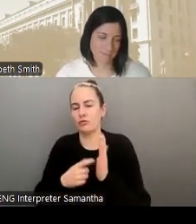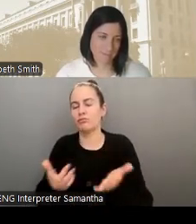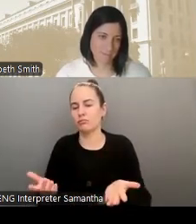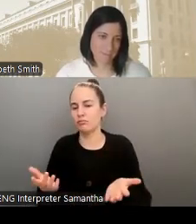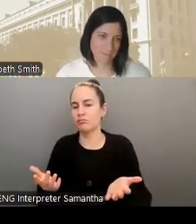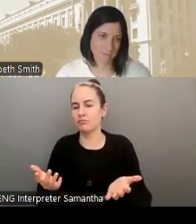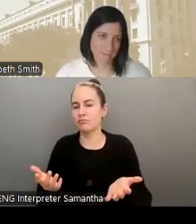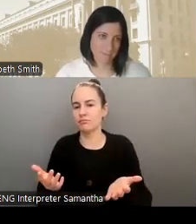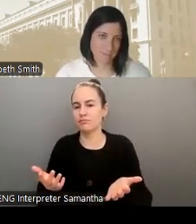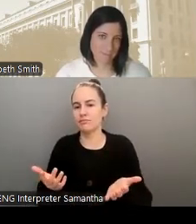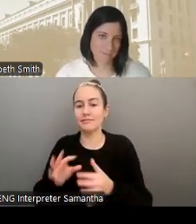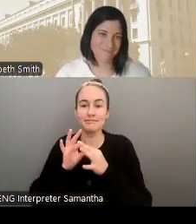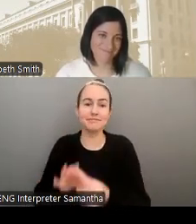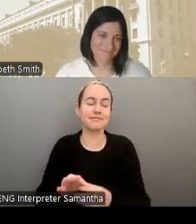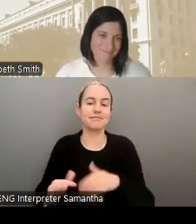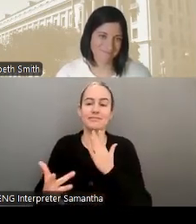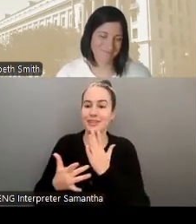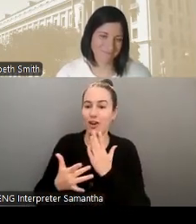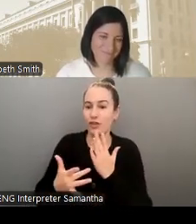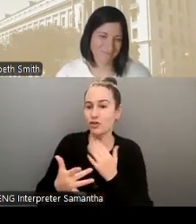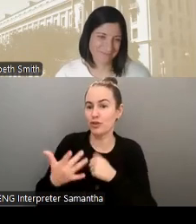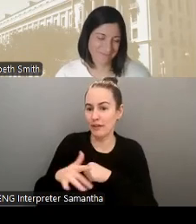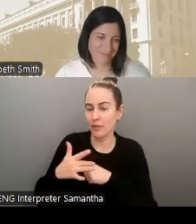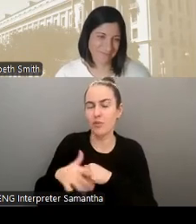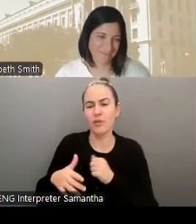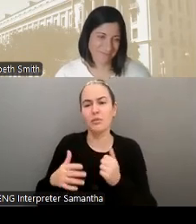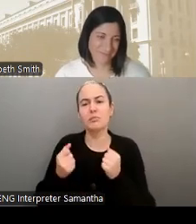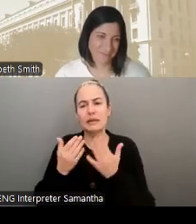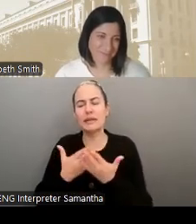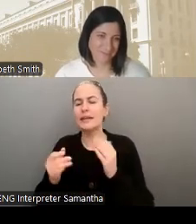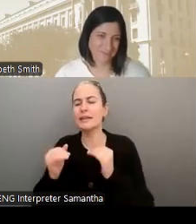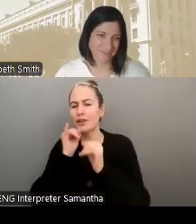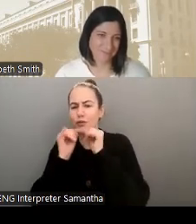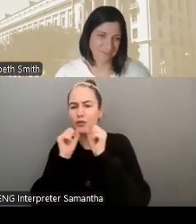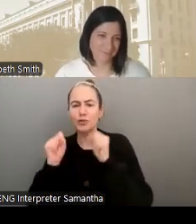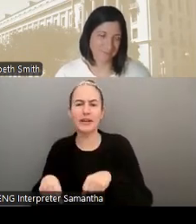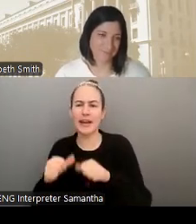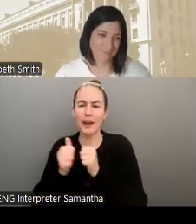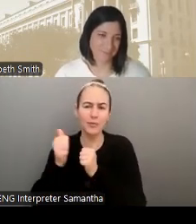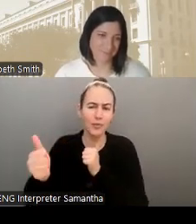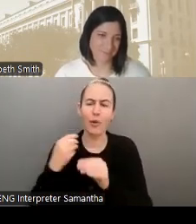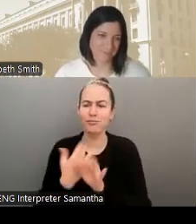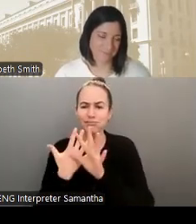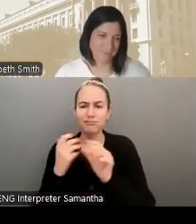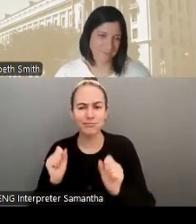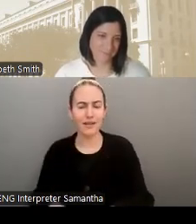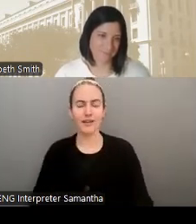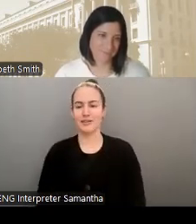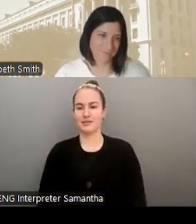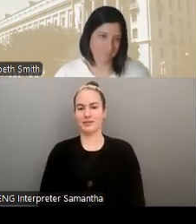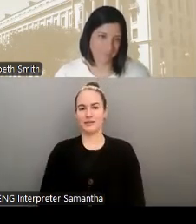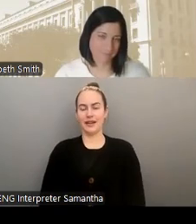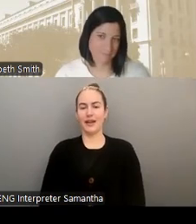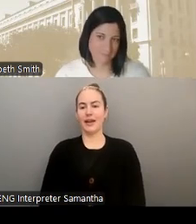with the technology that we have now, where we can complete interviews remotely or virtually and then go on site for